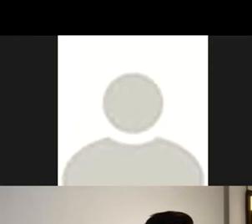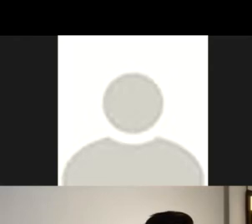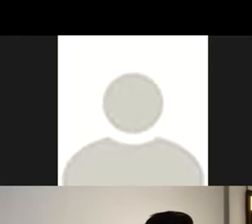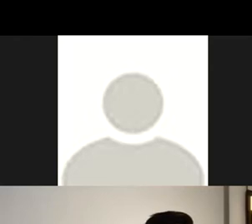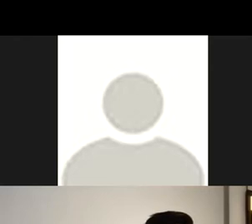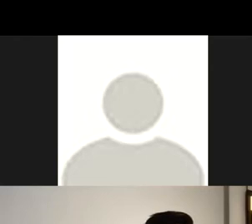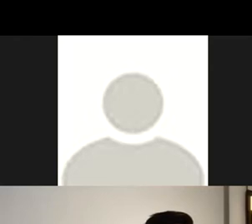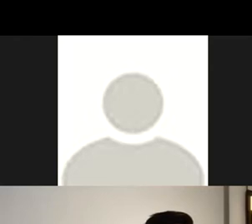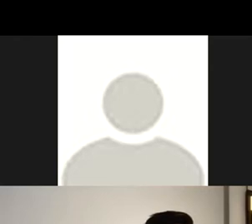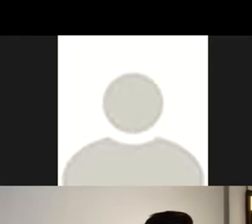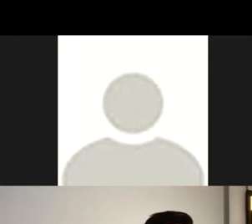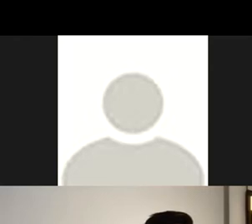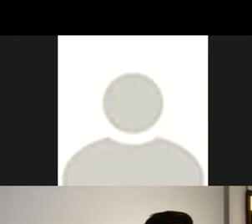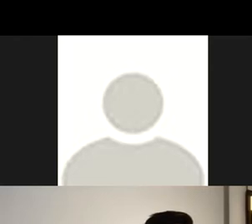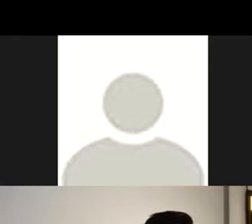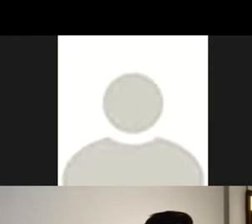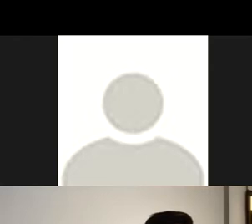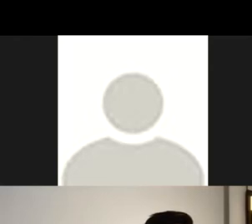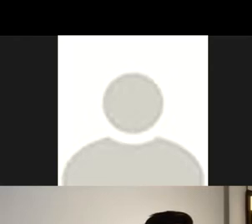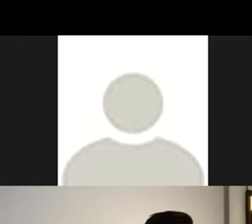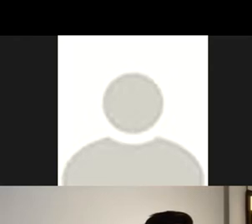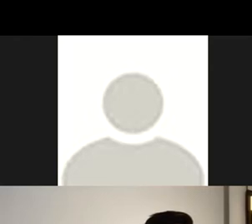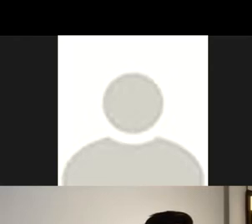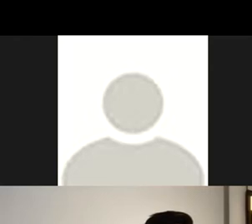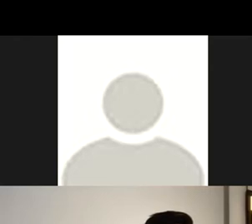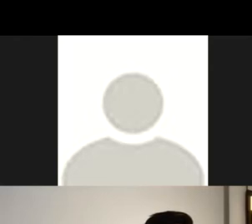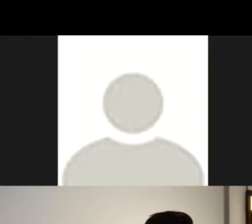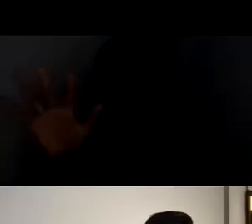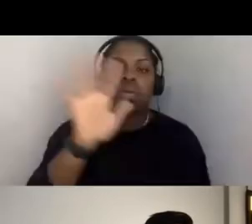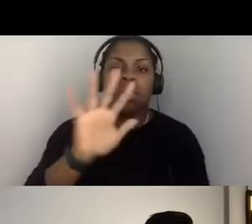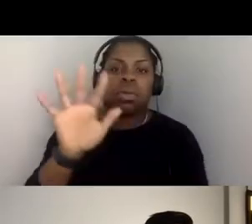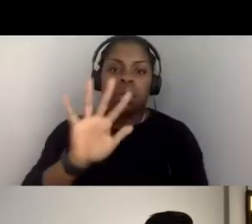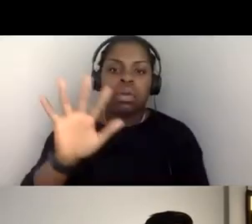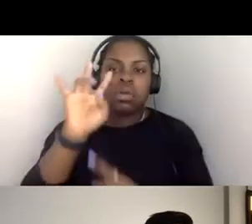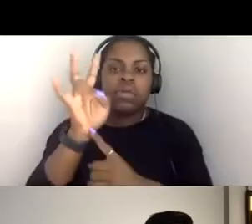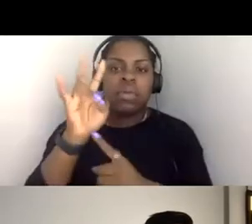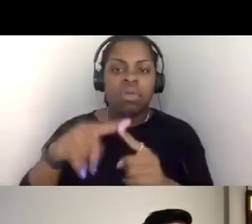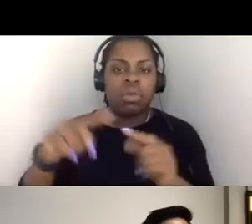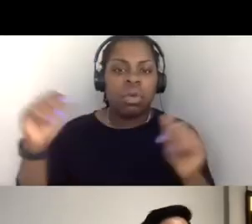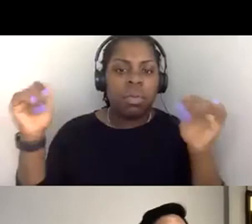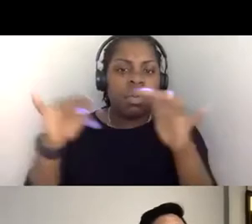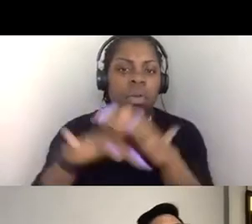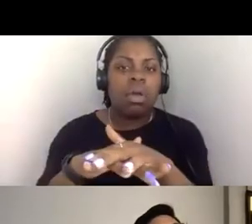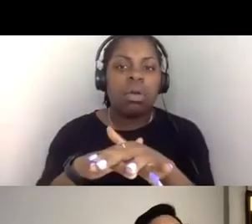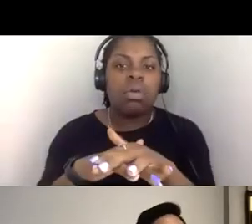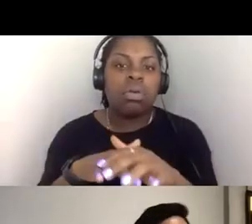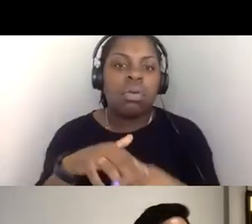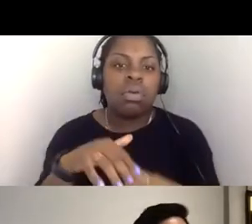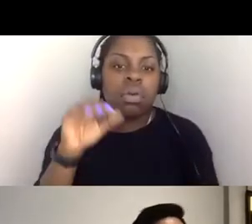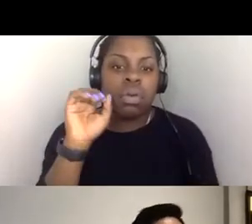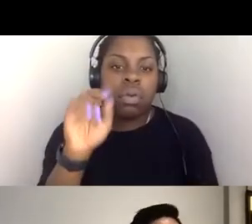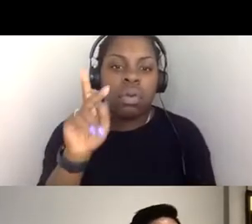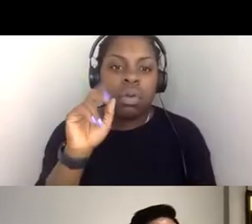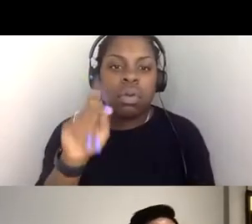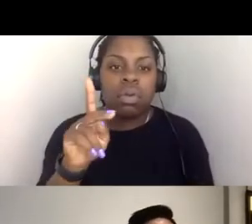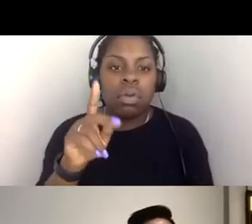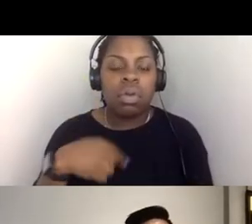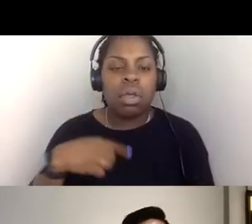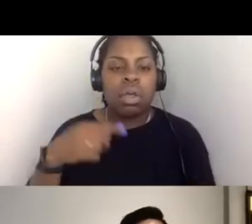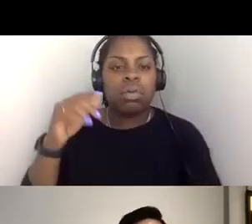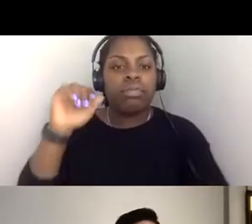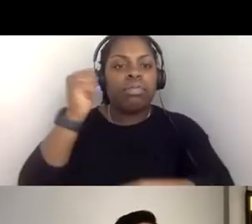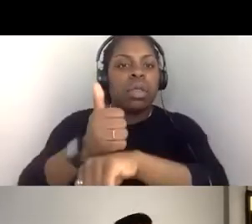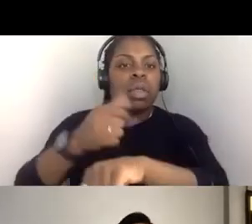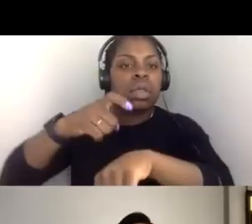you can give them the warning at 7 minutes and then that'll give them another minute to come back. Is that okay? Yeah, I set the timer,